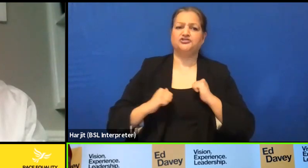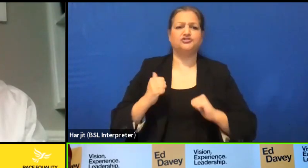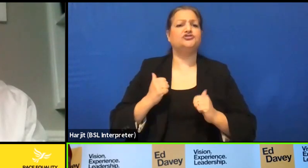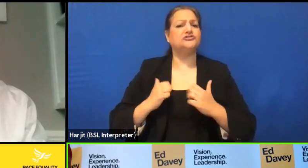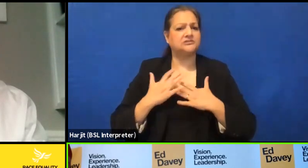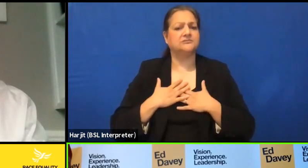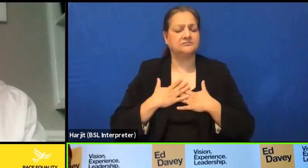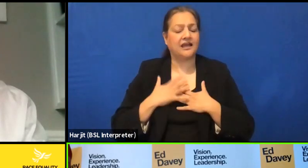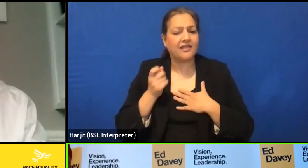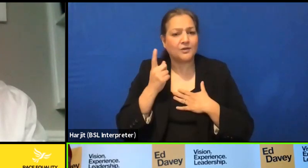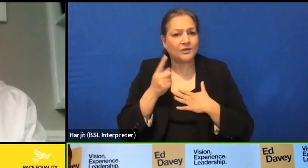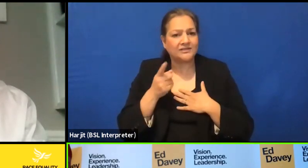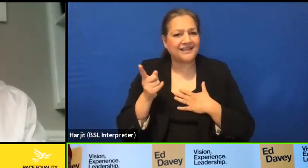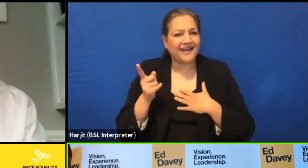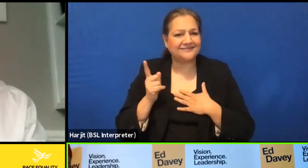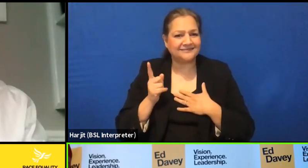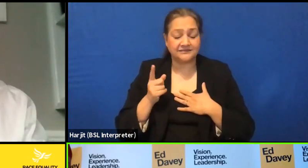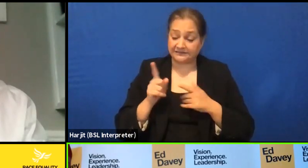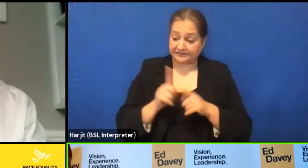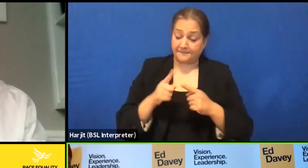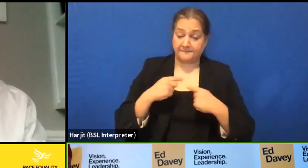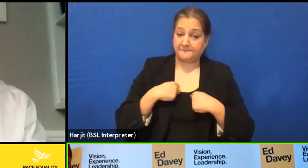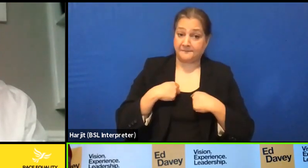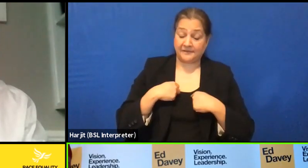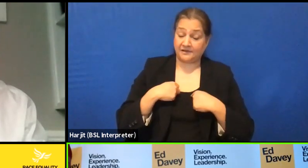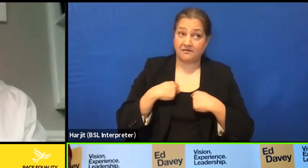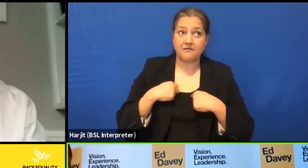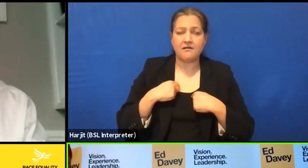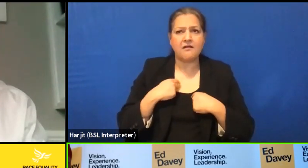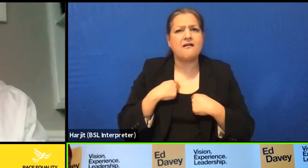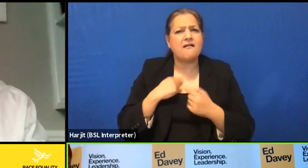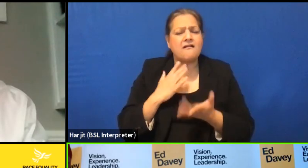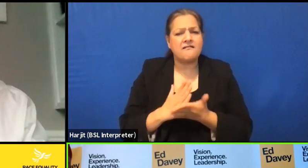think I have quite understood how